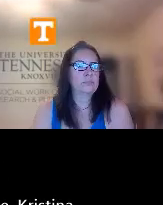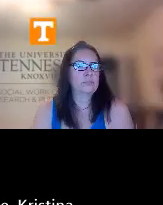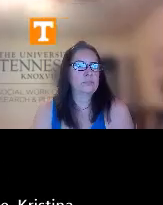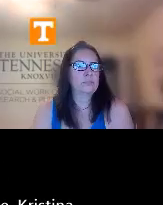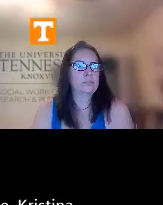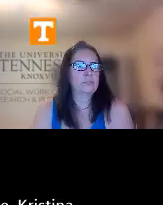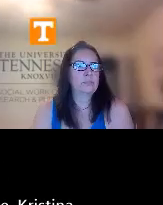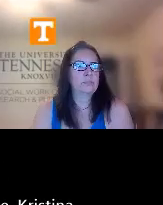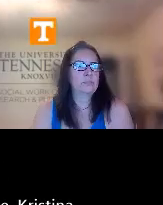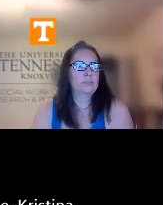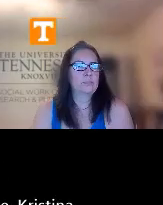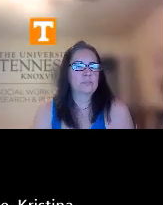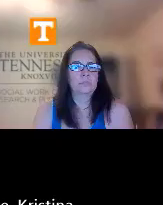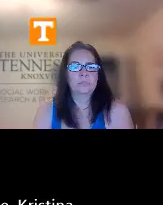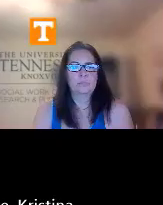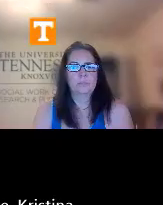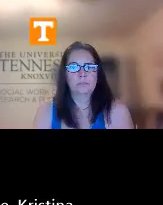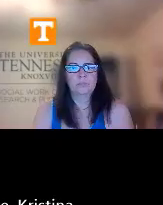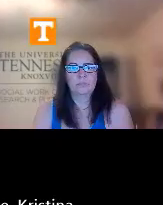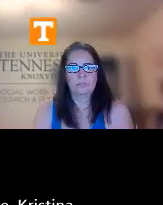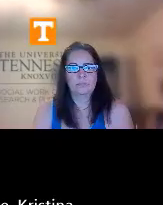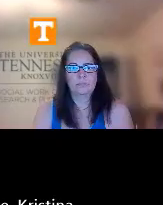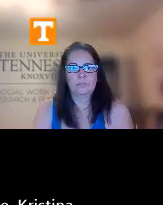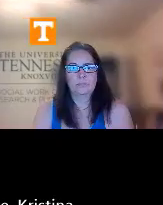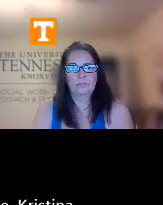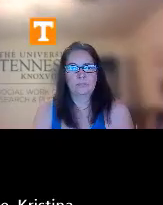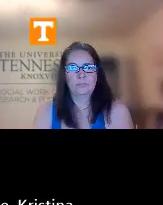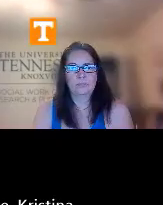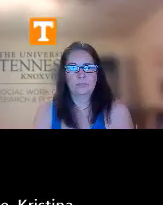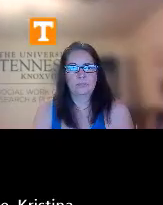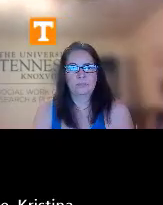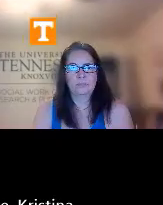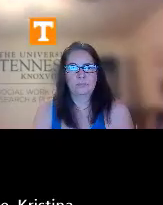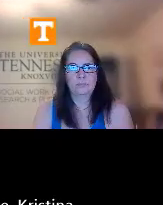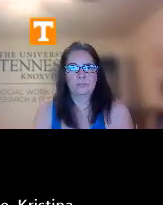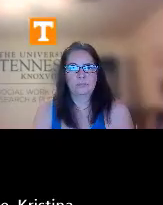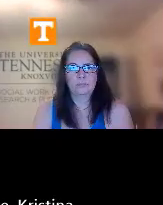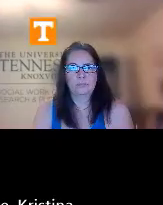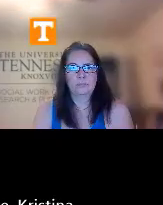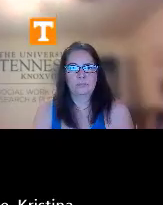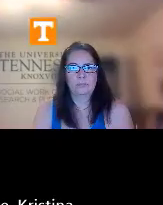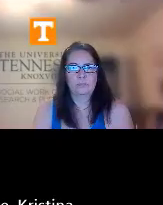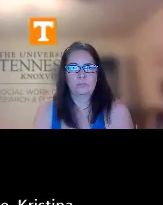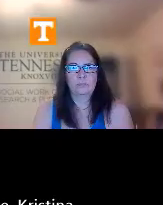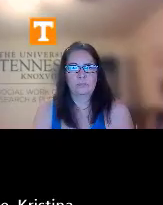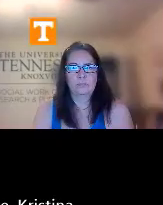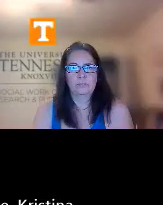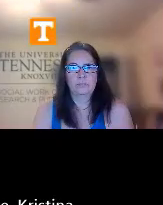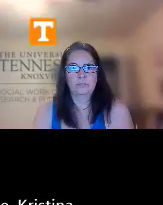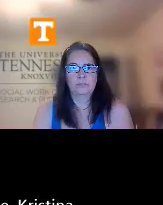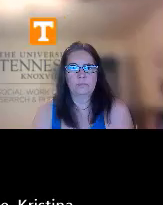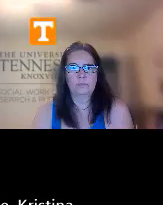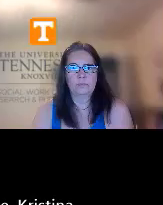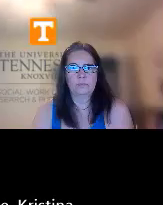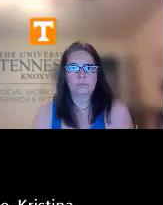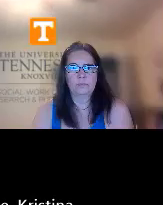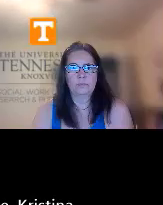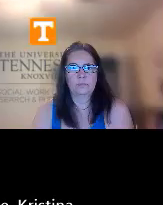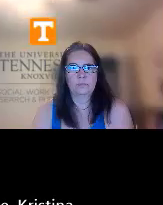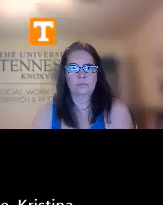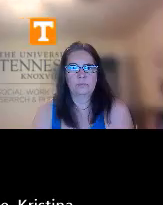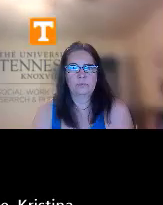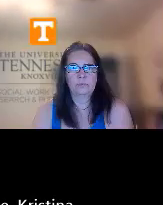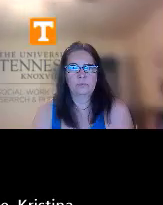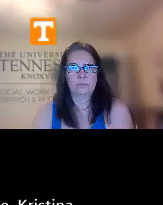specific service, it does expand out to a statewide search, and it will have that little caveat that says no